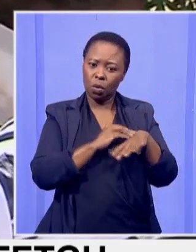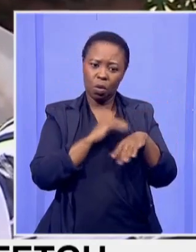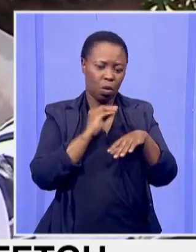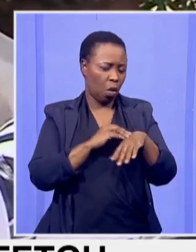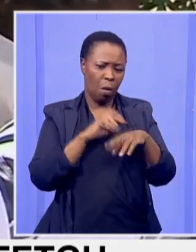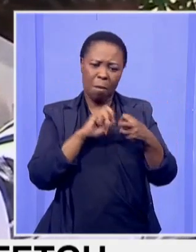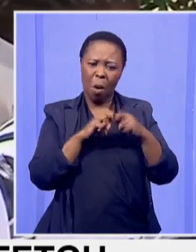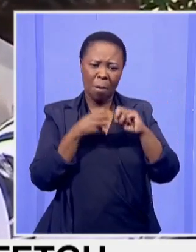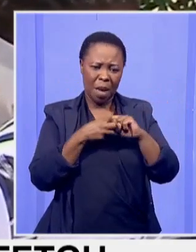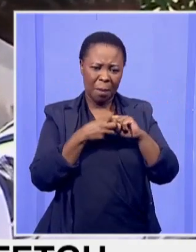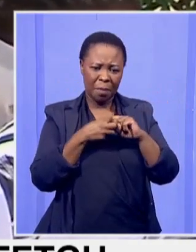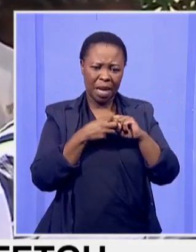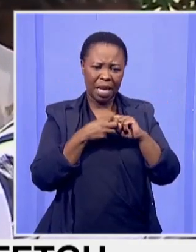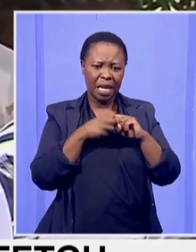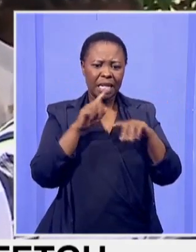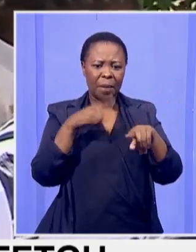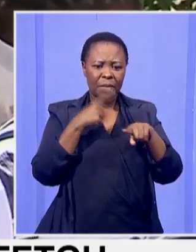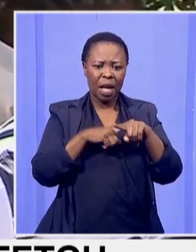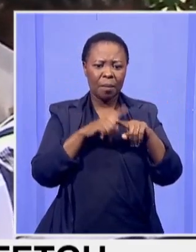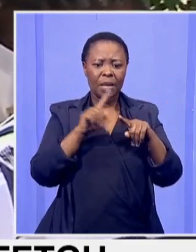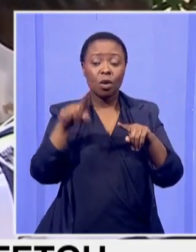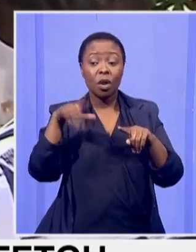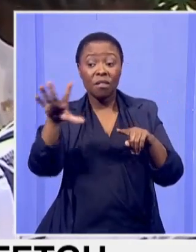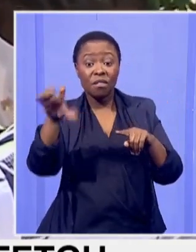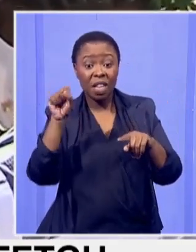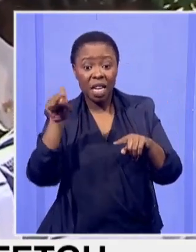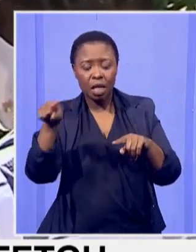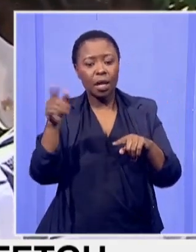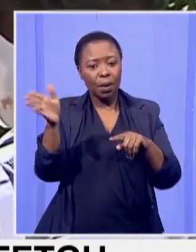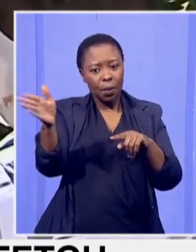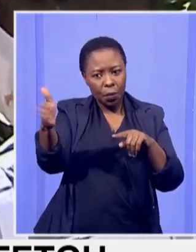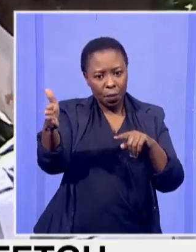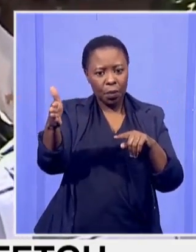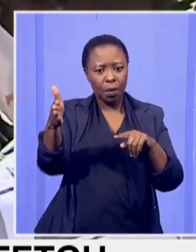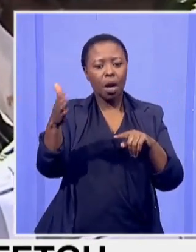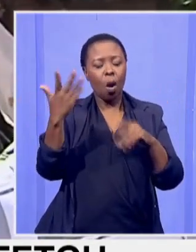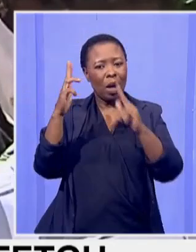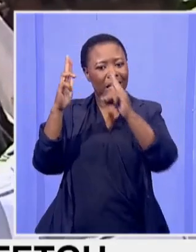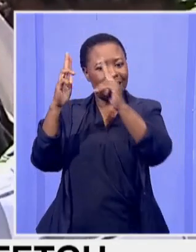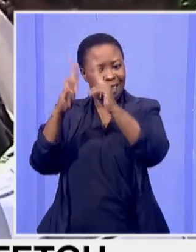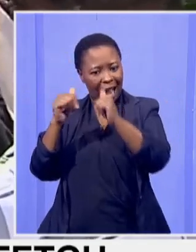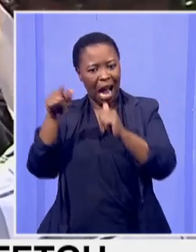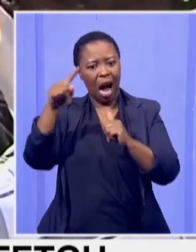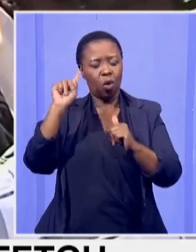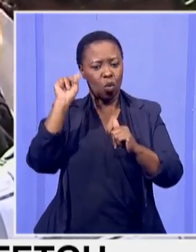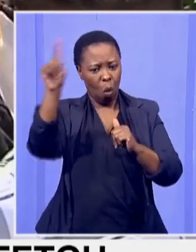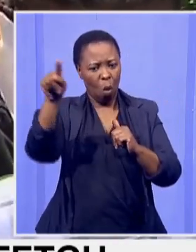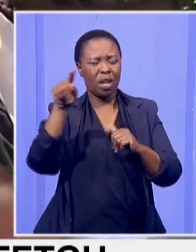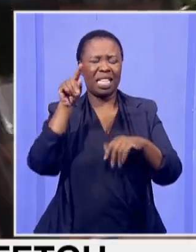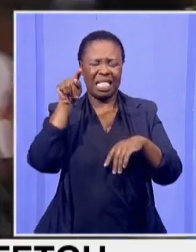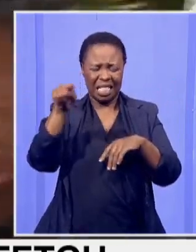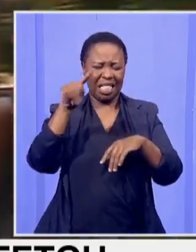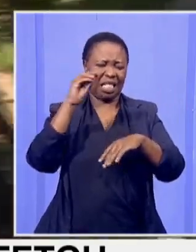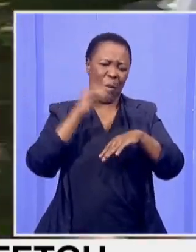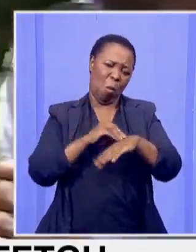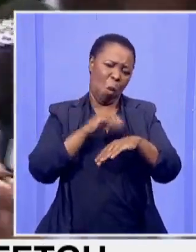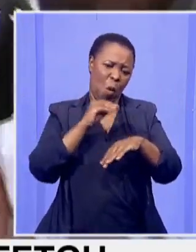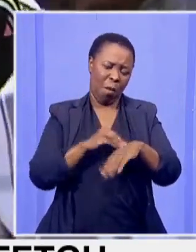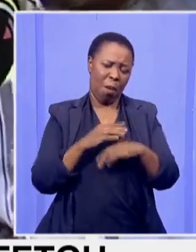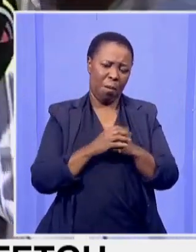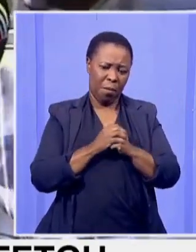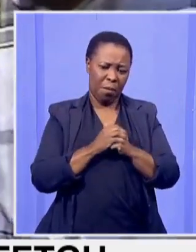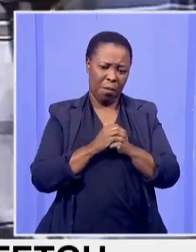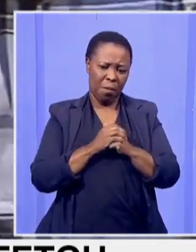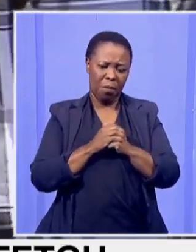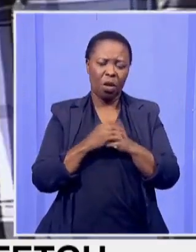re tswa go ga teng a seyo so tshwantse go yo go toropong ke bothata jwa metsi ha le utlwa dipuo